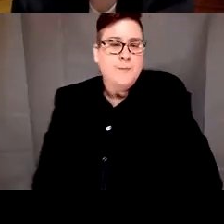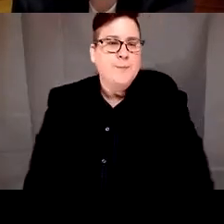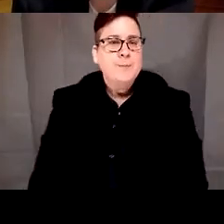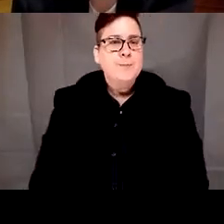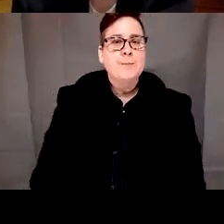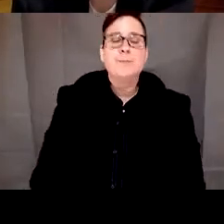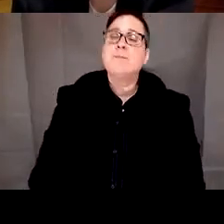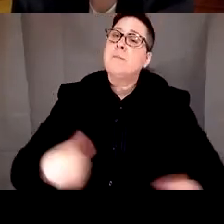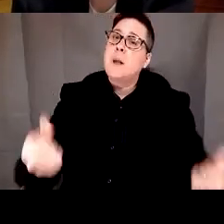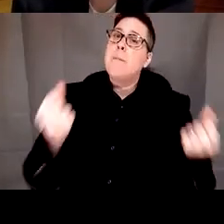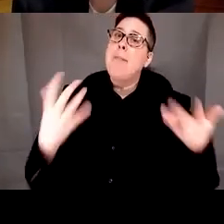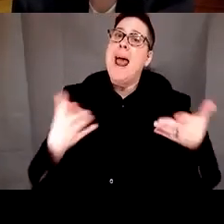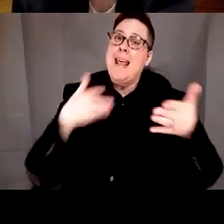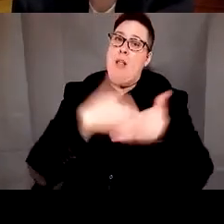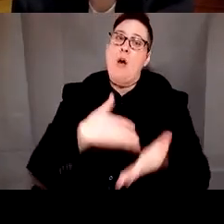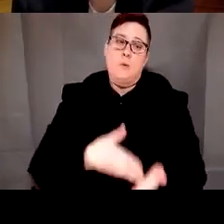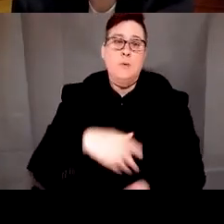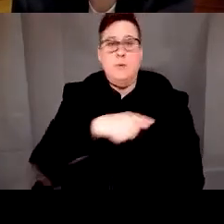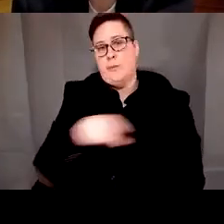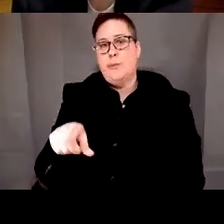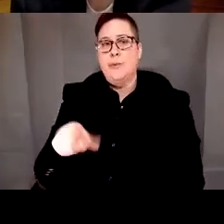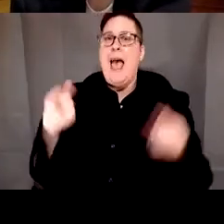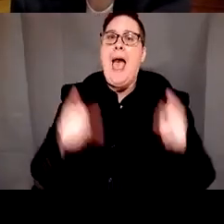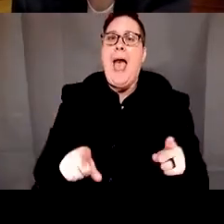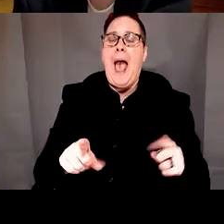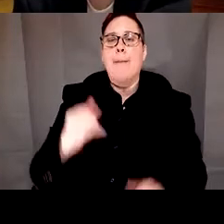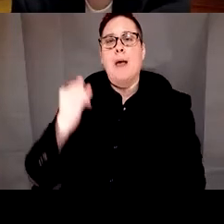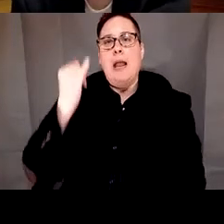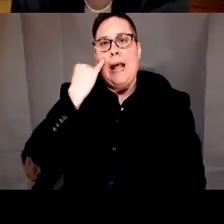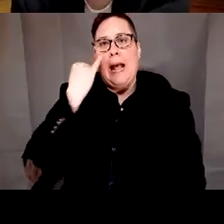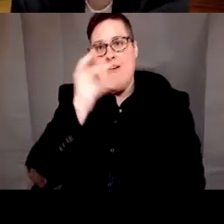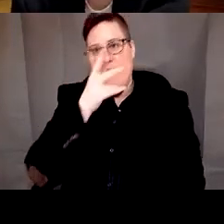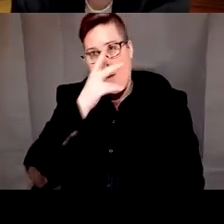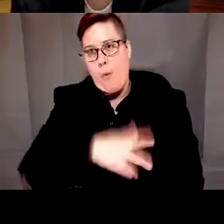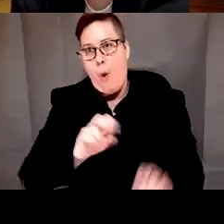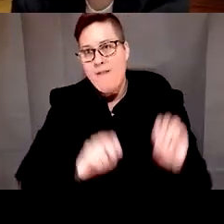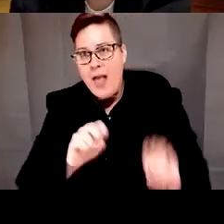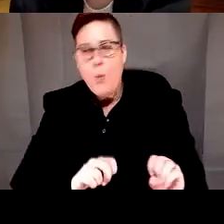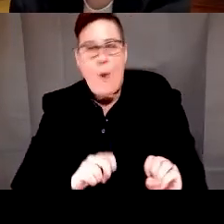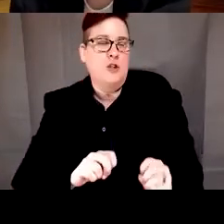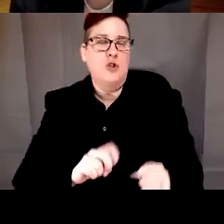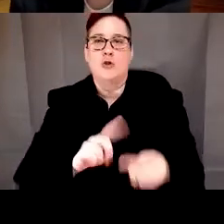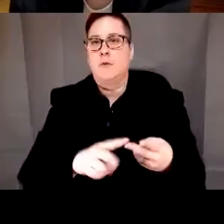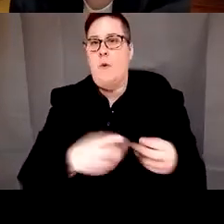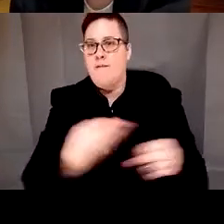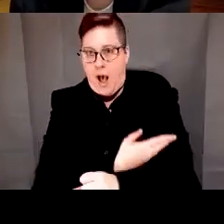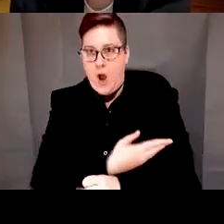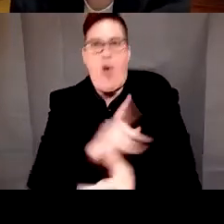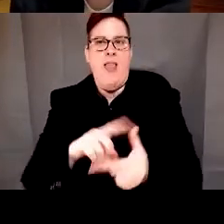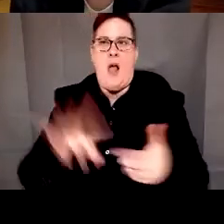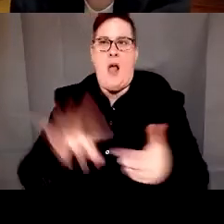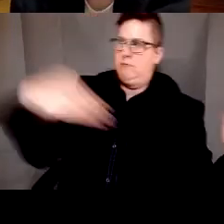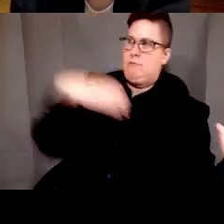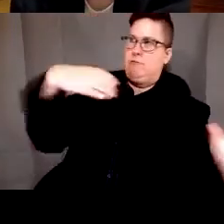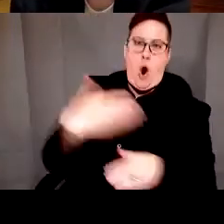cases start when someone gets a poor evaluation or when they're terminated. And this also can be